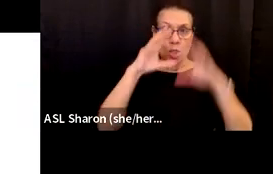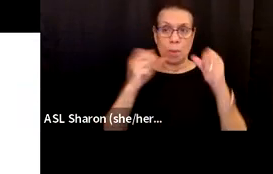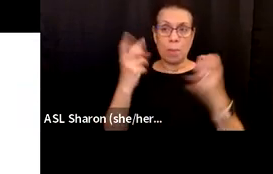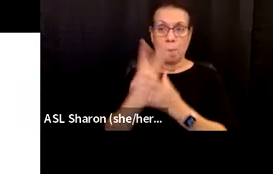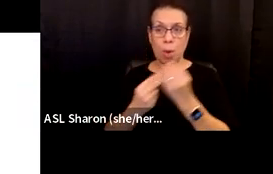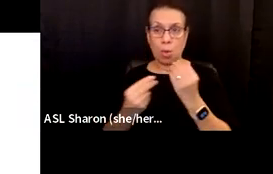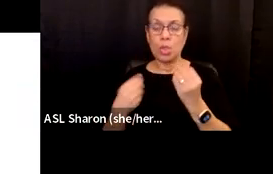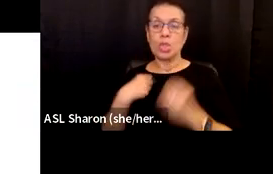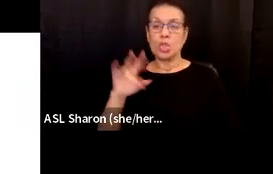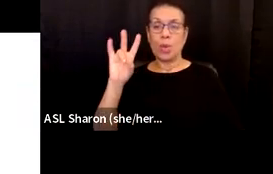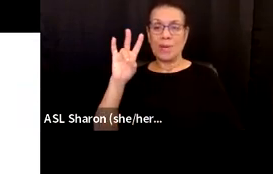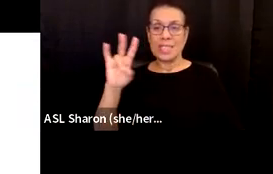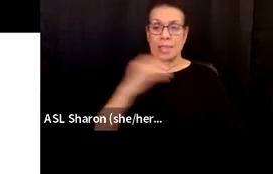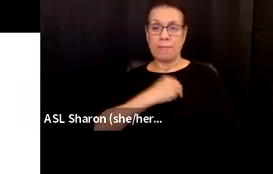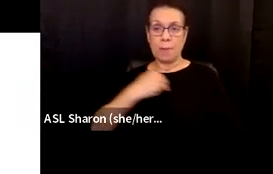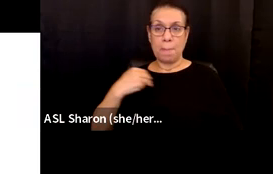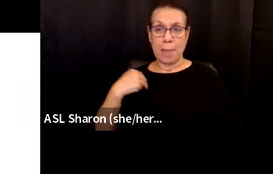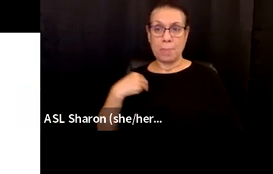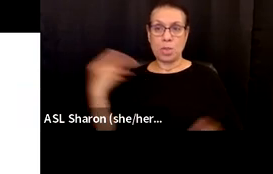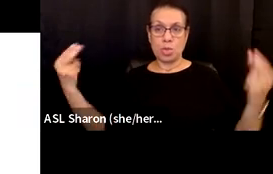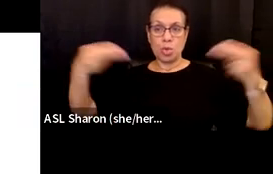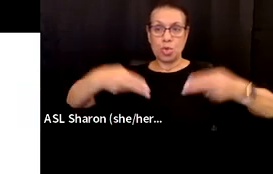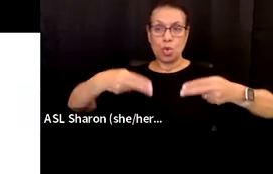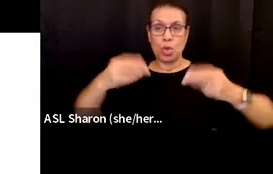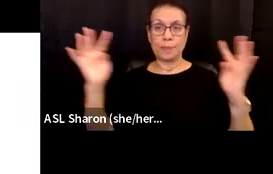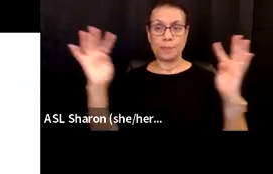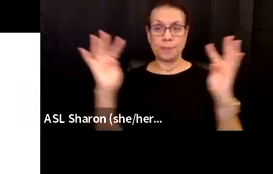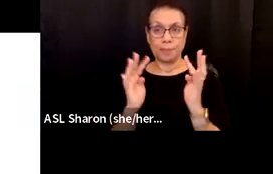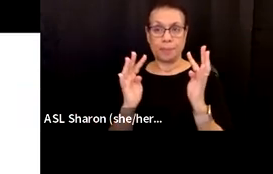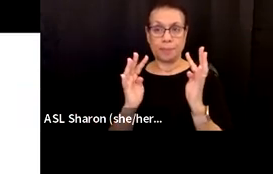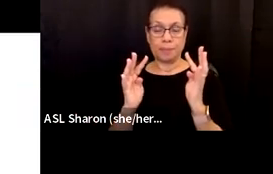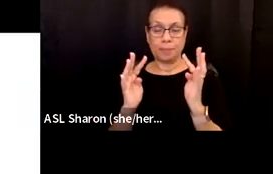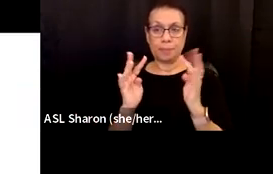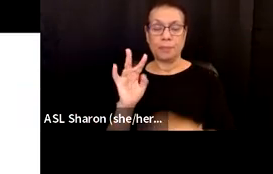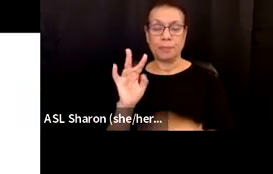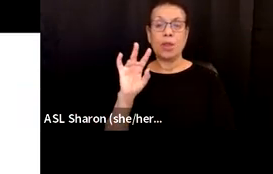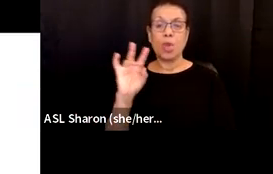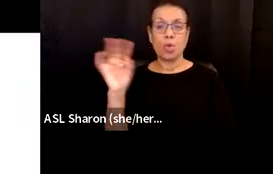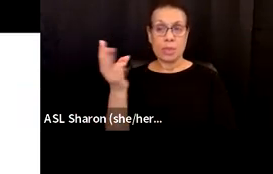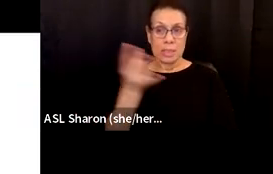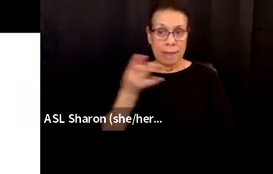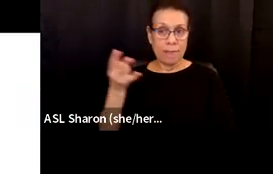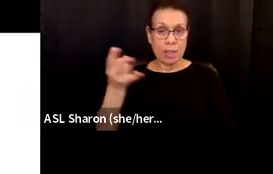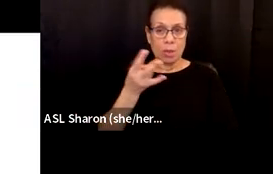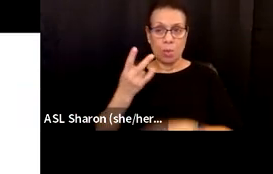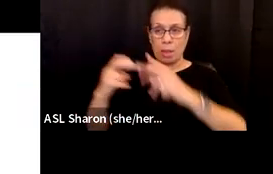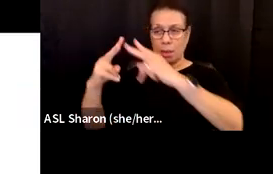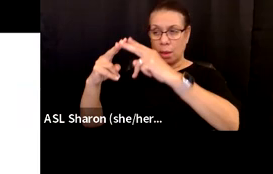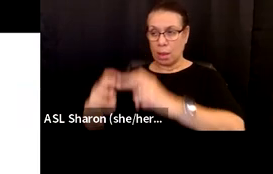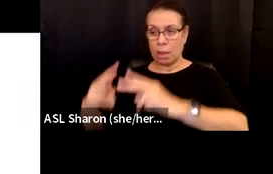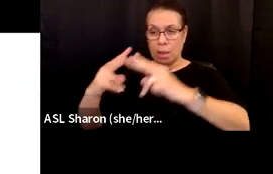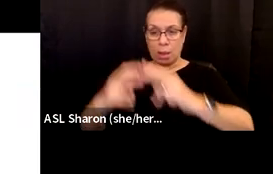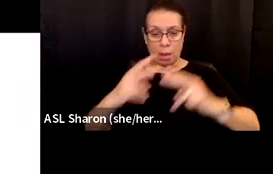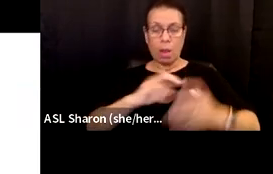seven member team the team would conduct a full assessment of all the programming